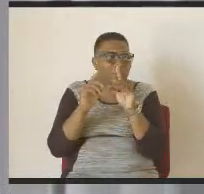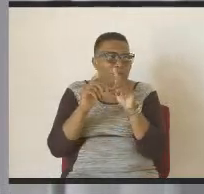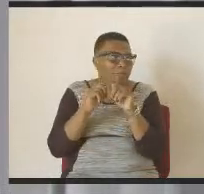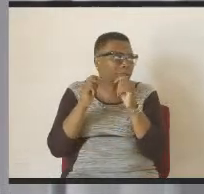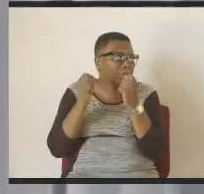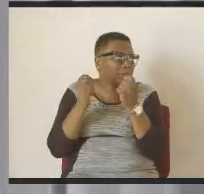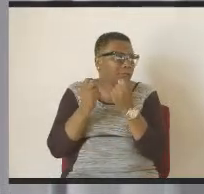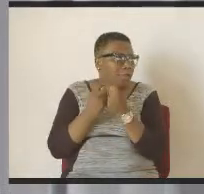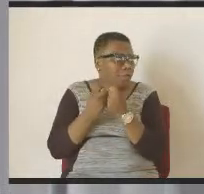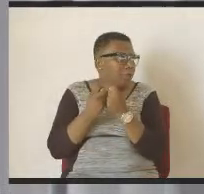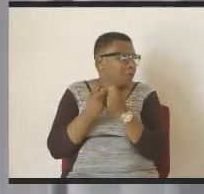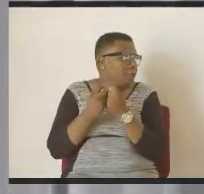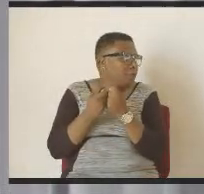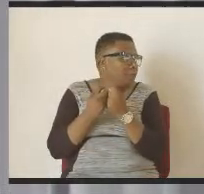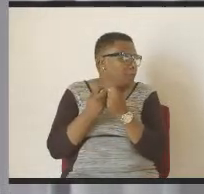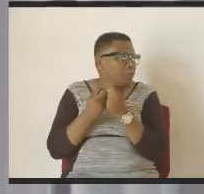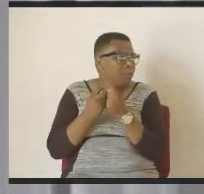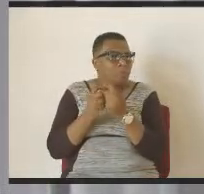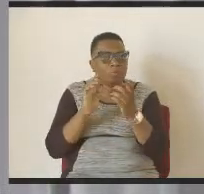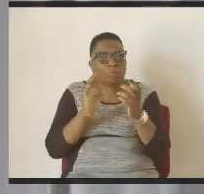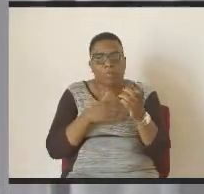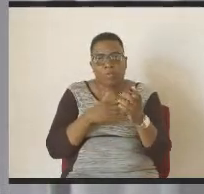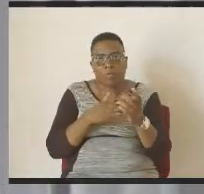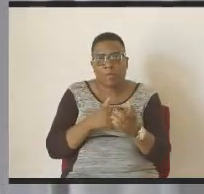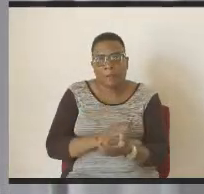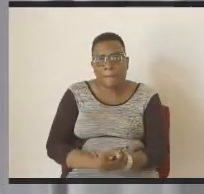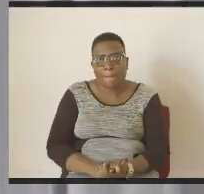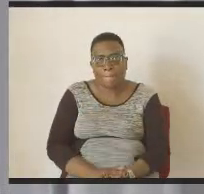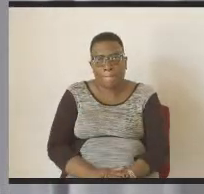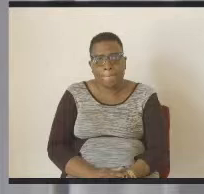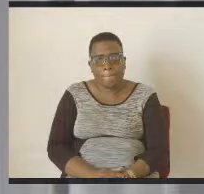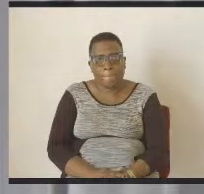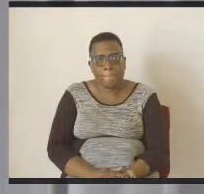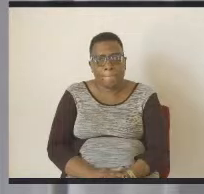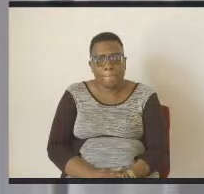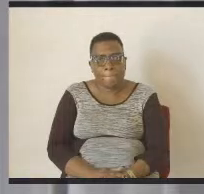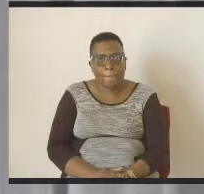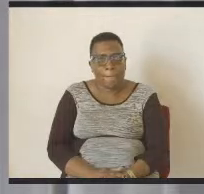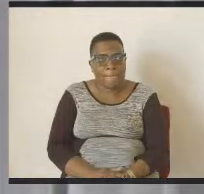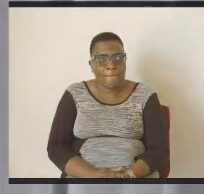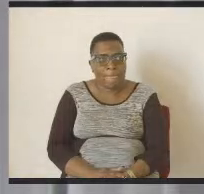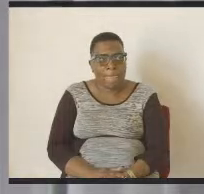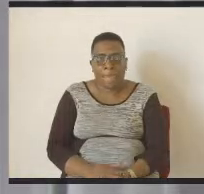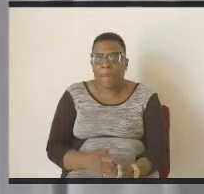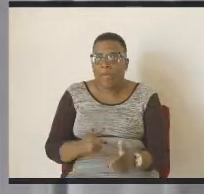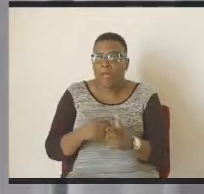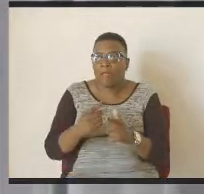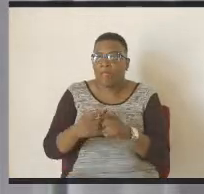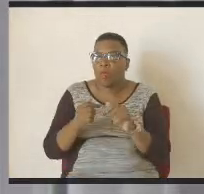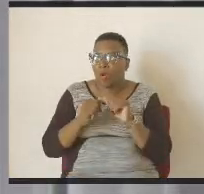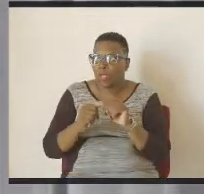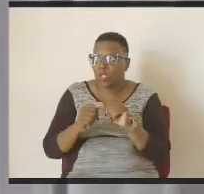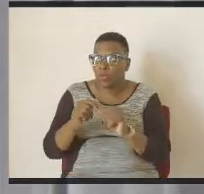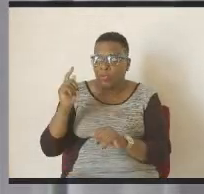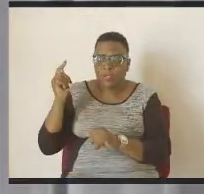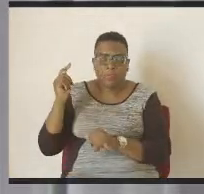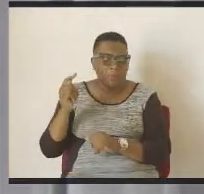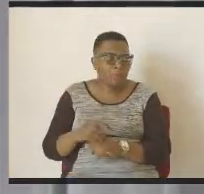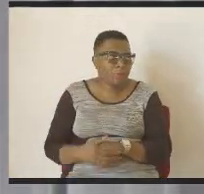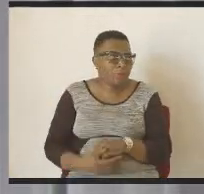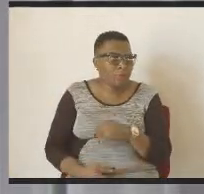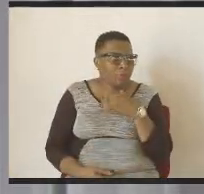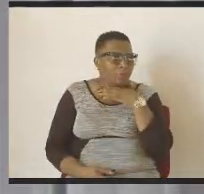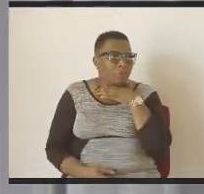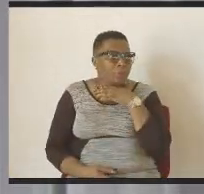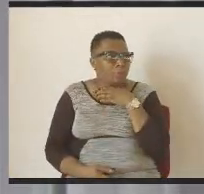some blessings in songs. And we're going to jump back in the testimony. So I'm going to ask the